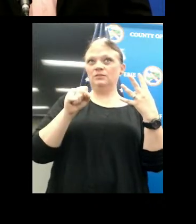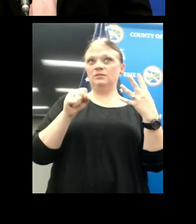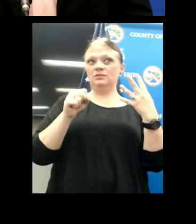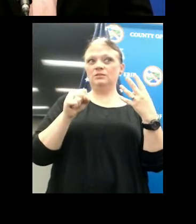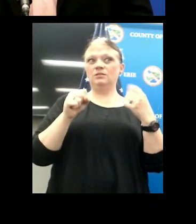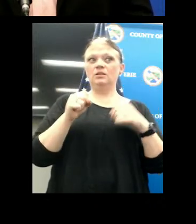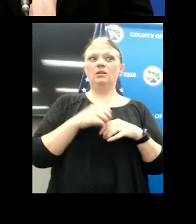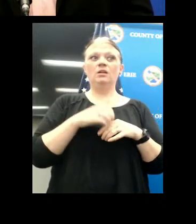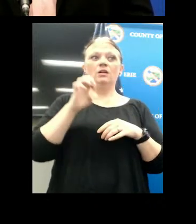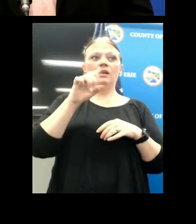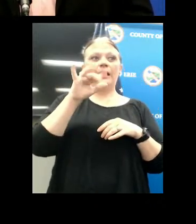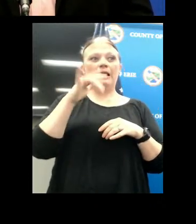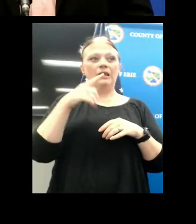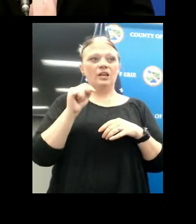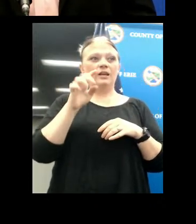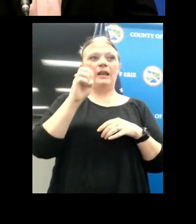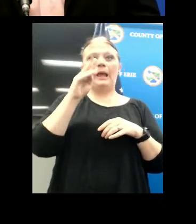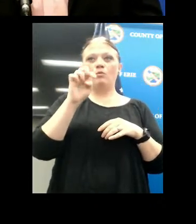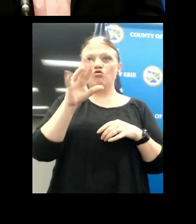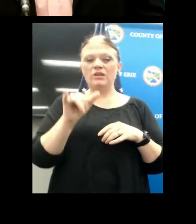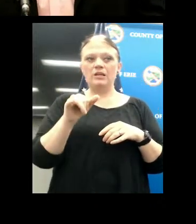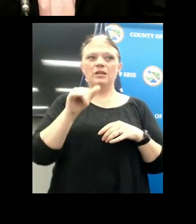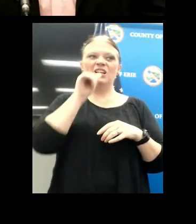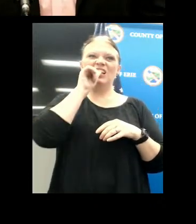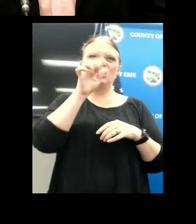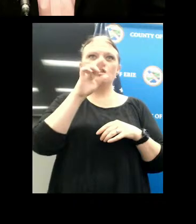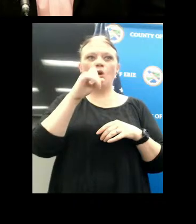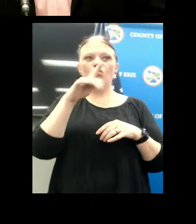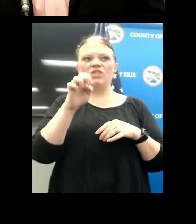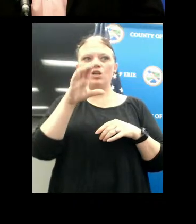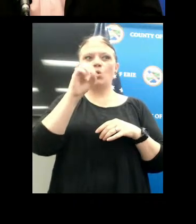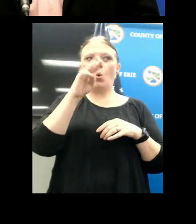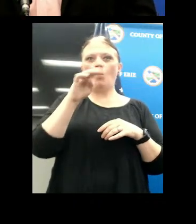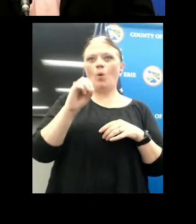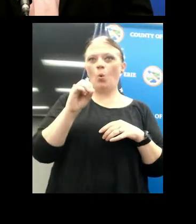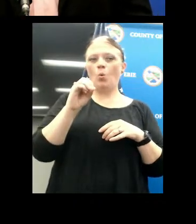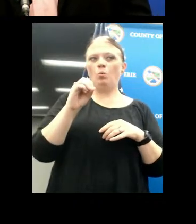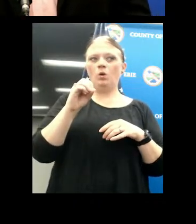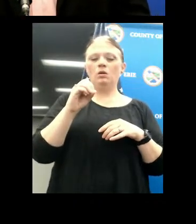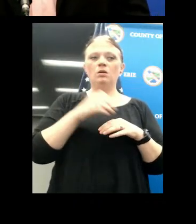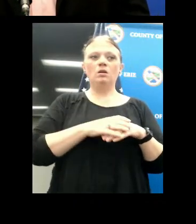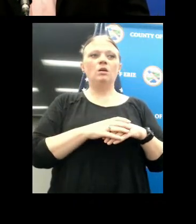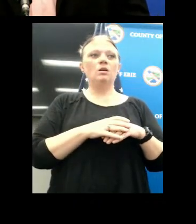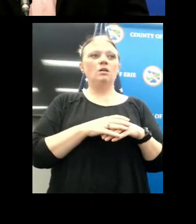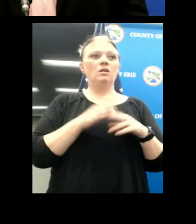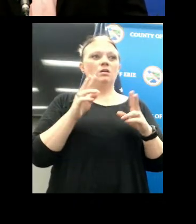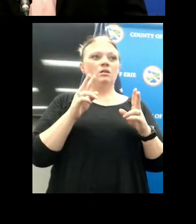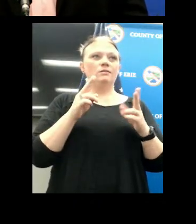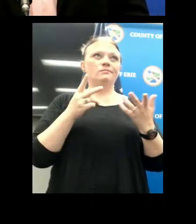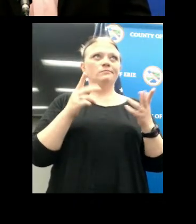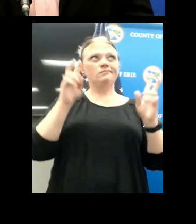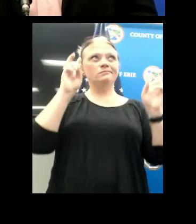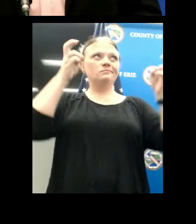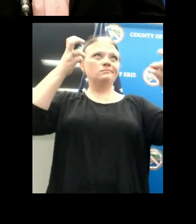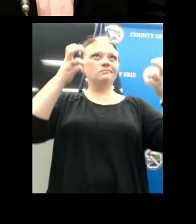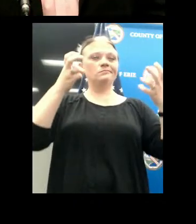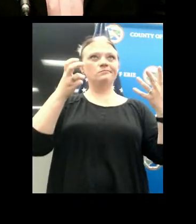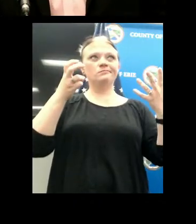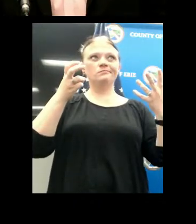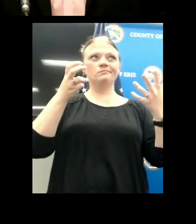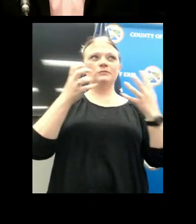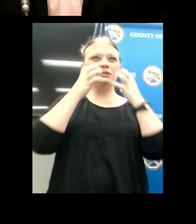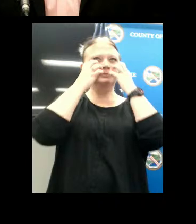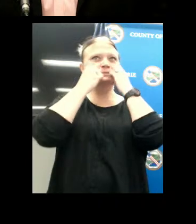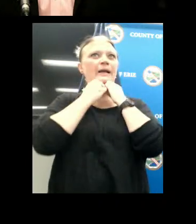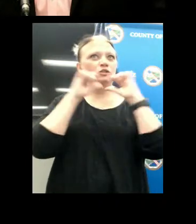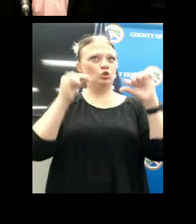parks, Ellicott Creek Park, Emery Park, of course Chestnut Ridge and Como Park. A very, for lack of better terms,